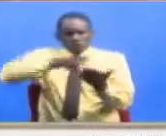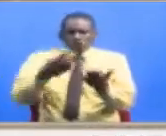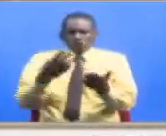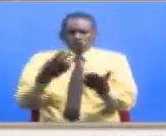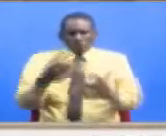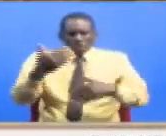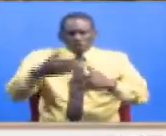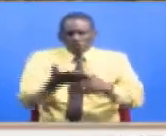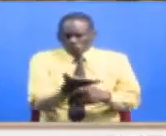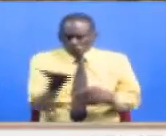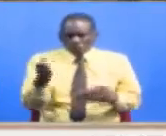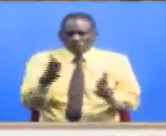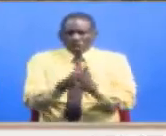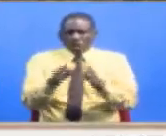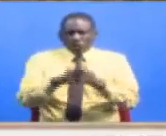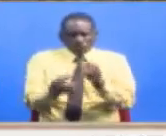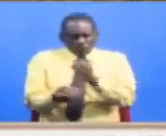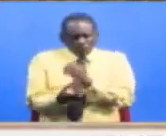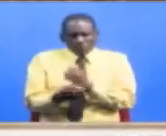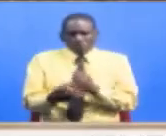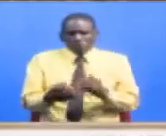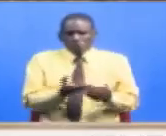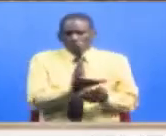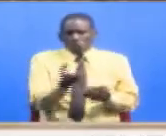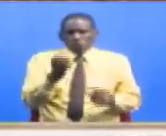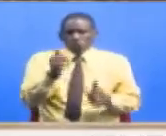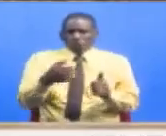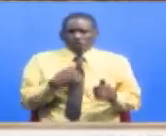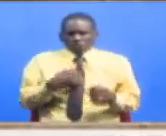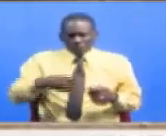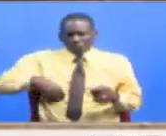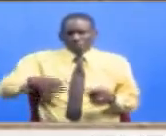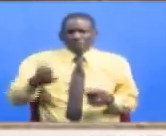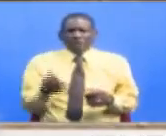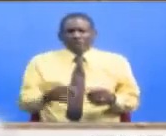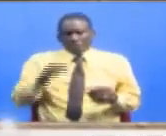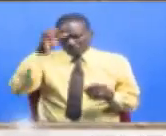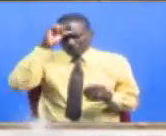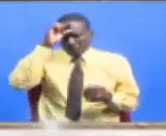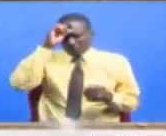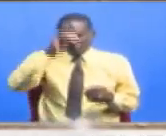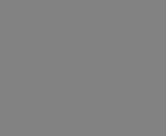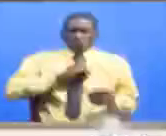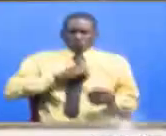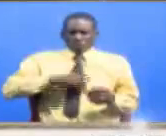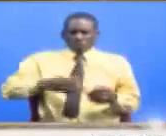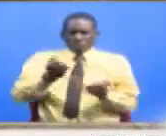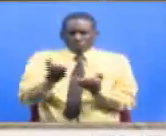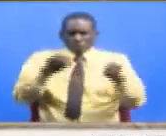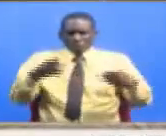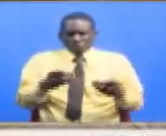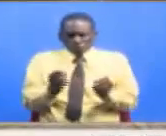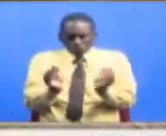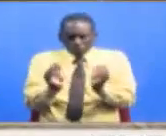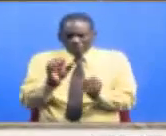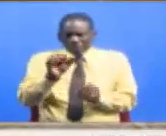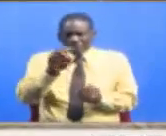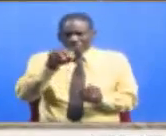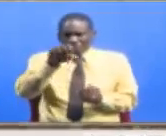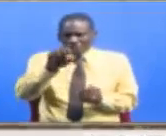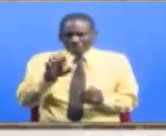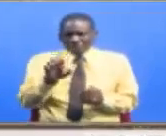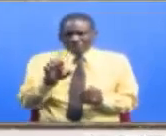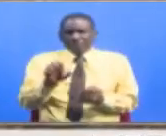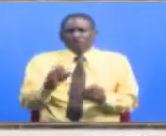to them, as well as explanations on those that have been settled. The government owes its suppliers, mostly small and medium-sized